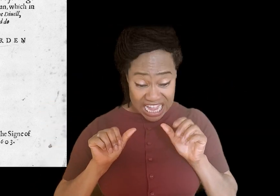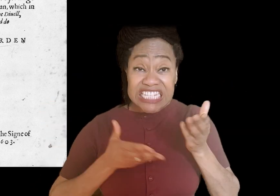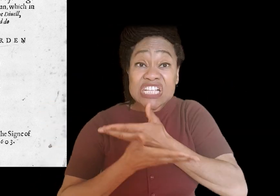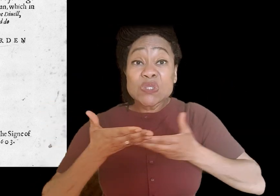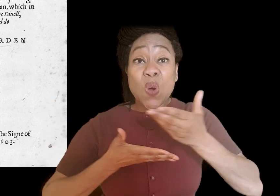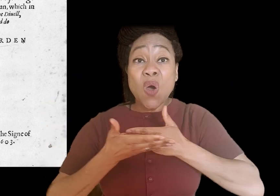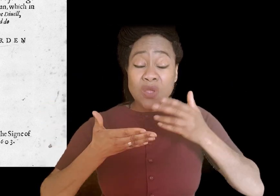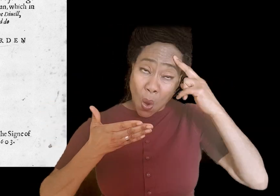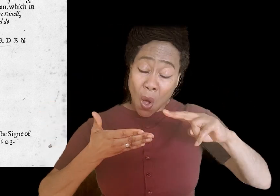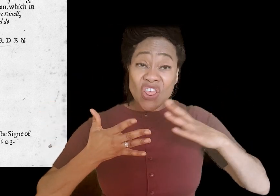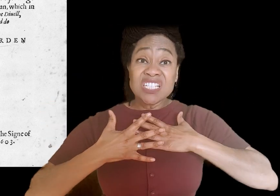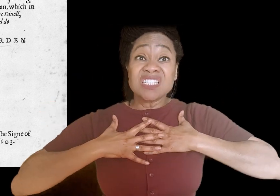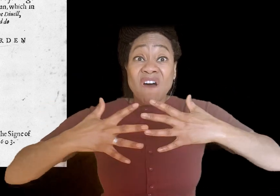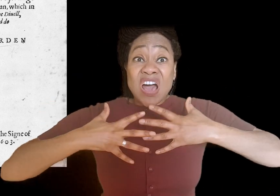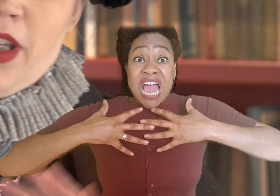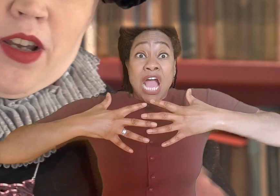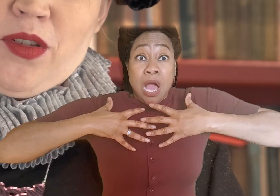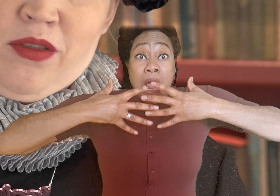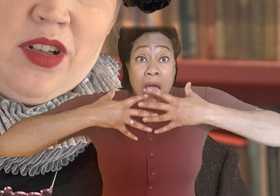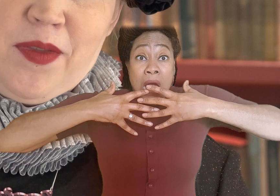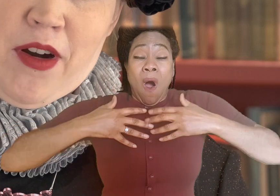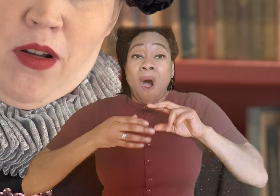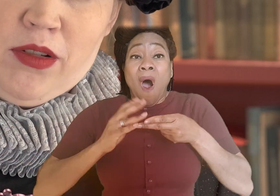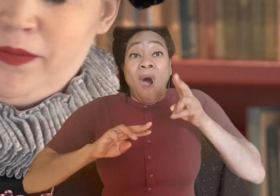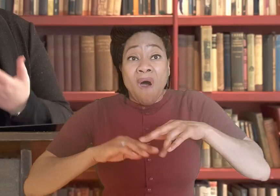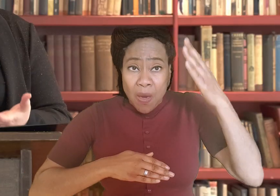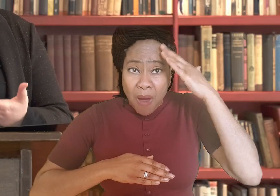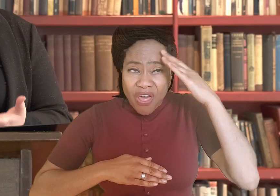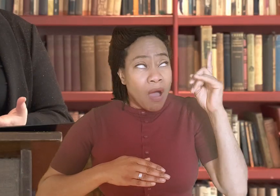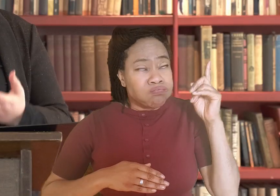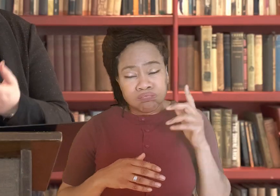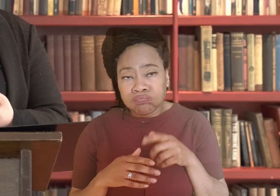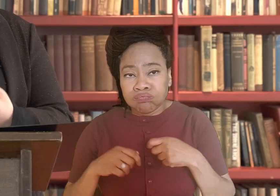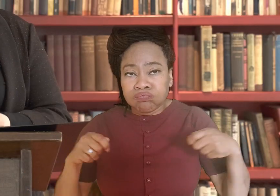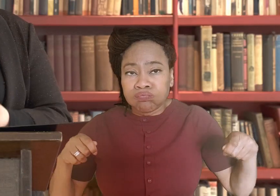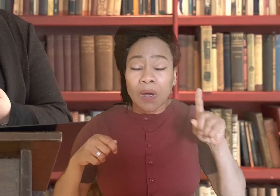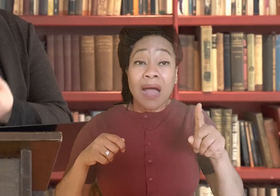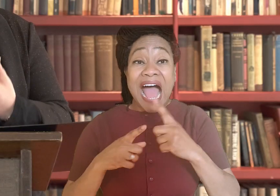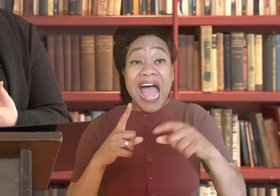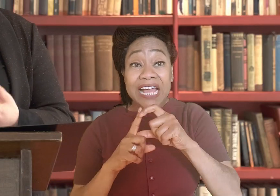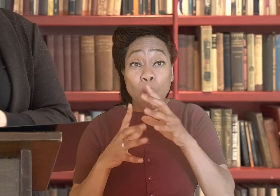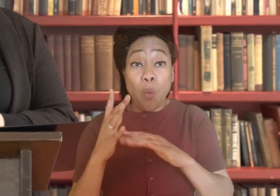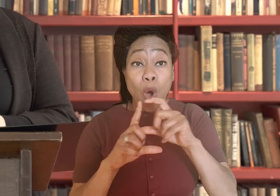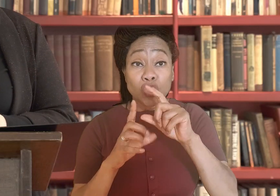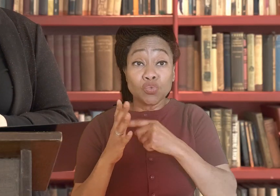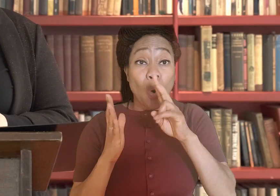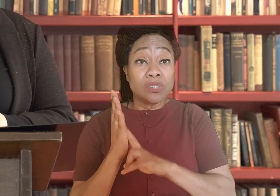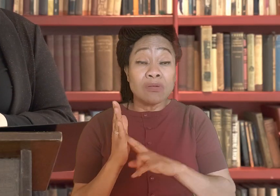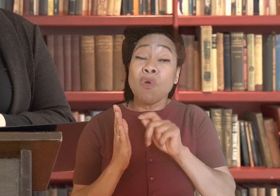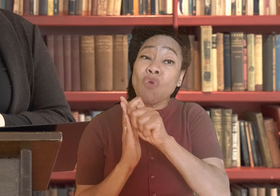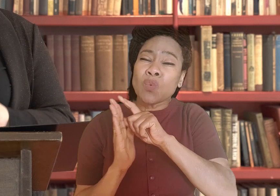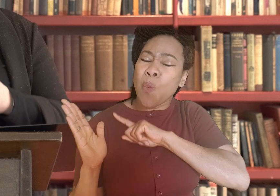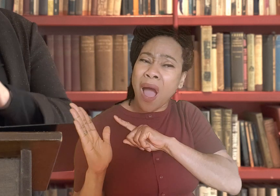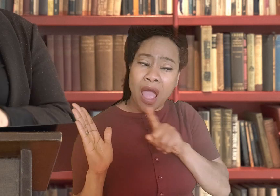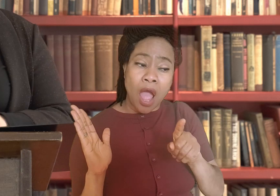of the Mother, which have of late, on occasion, it goes on, it's very long. Edward Jordan wrote the book following the witch trials of Elizabeth